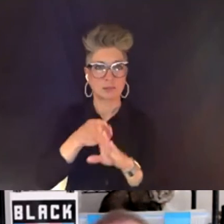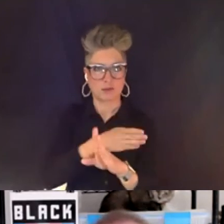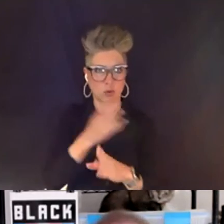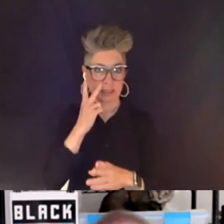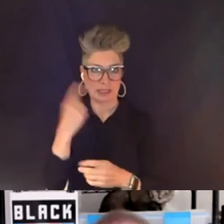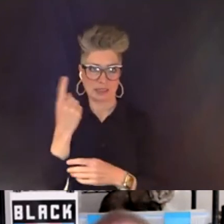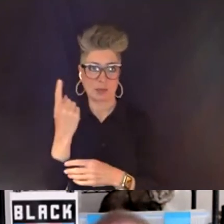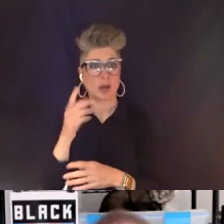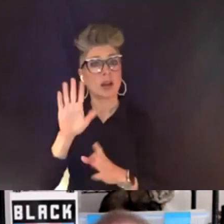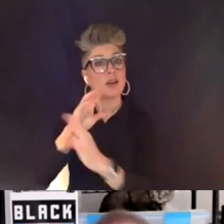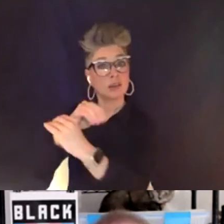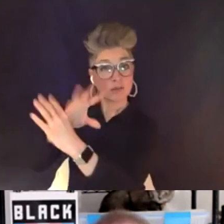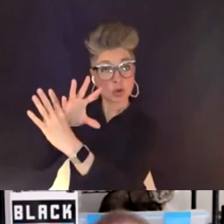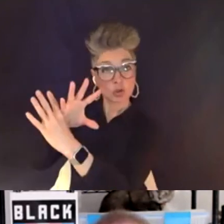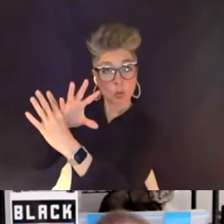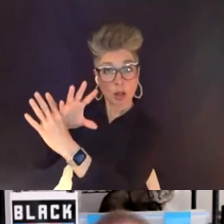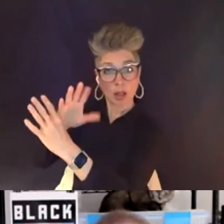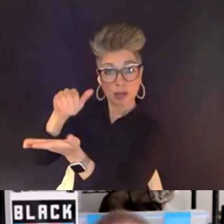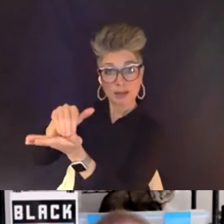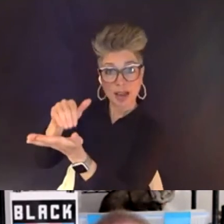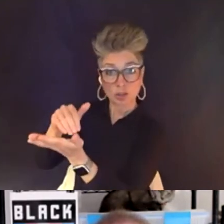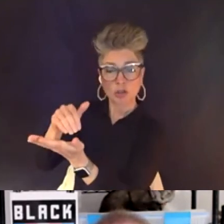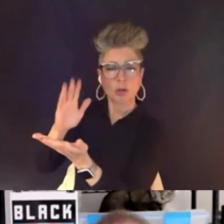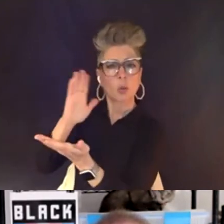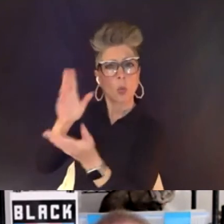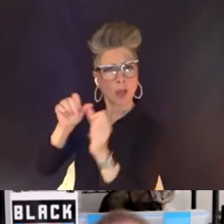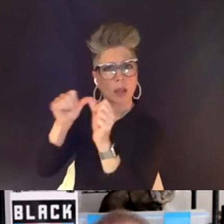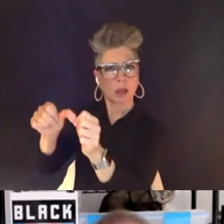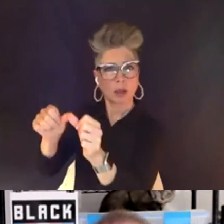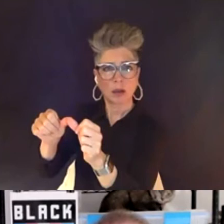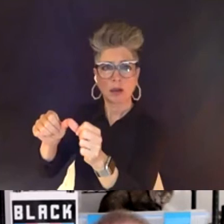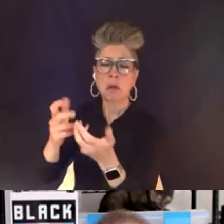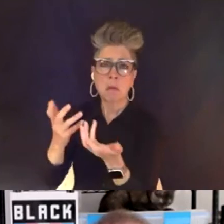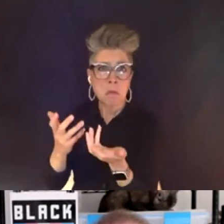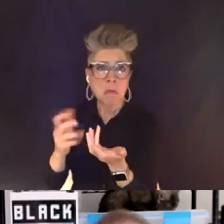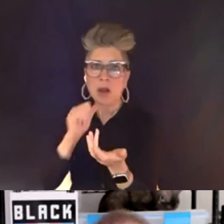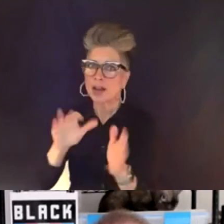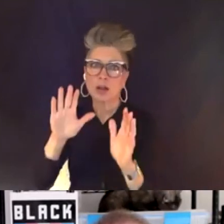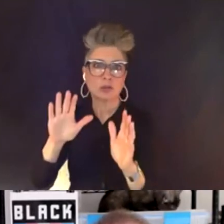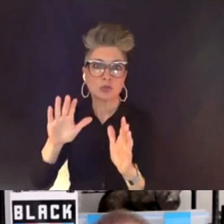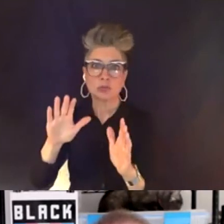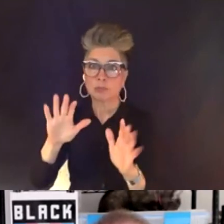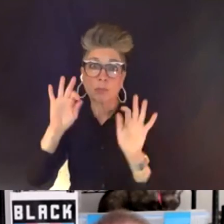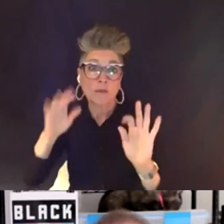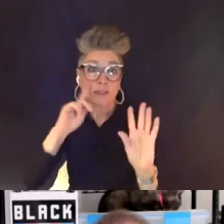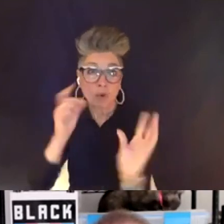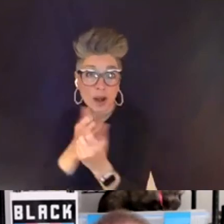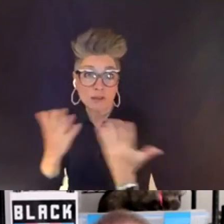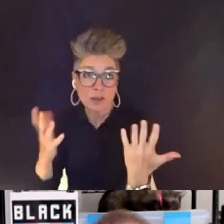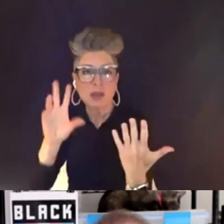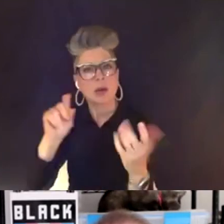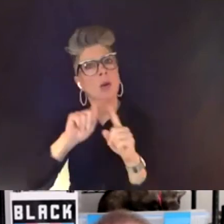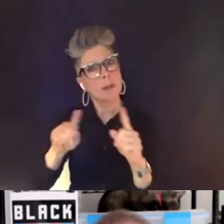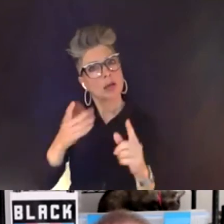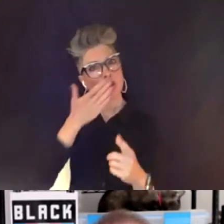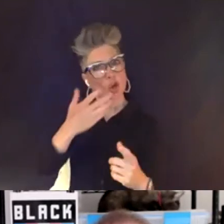think that they will continue to serve a purpose. They're not great for everything, but they can certainly link people to certain types of